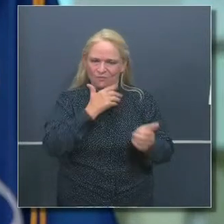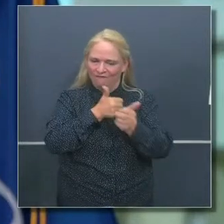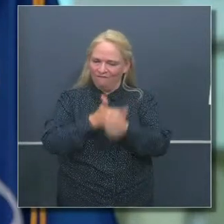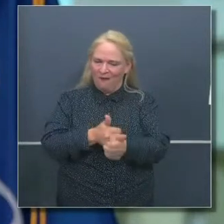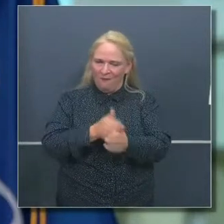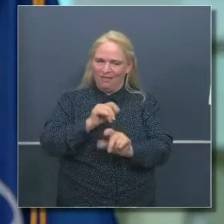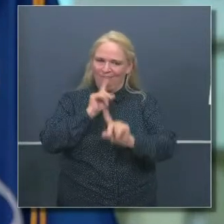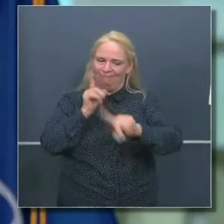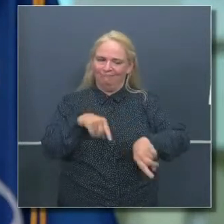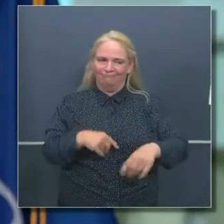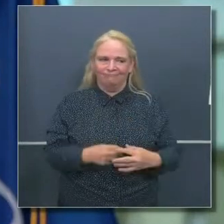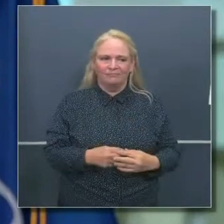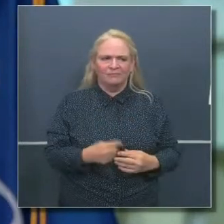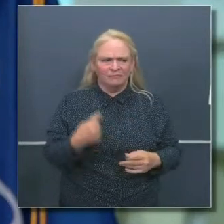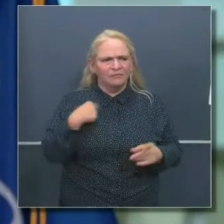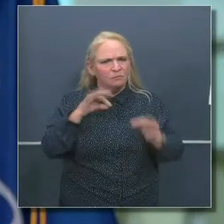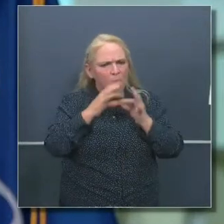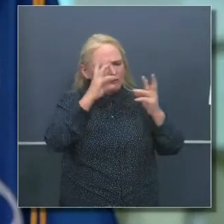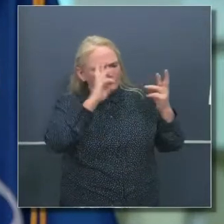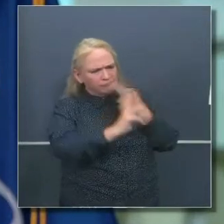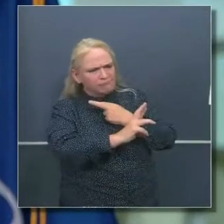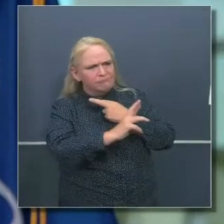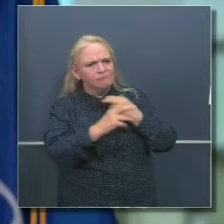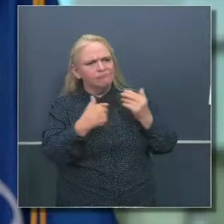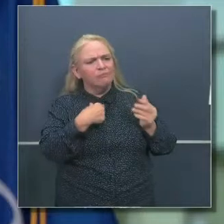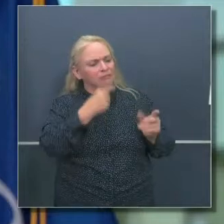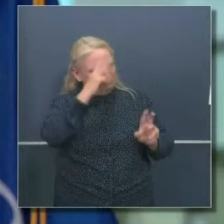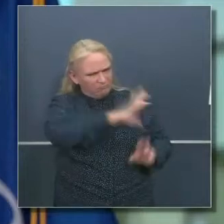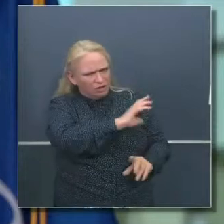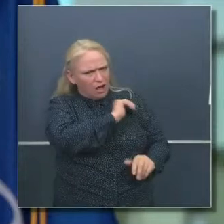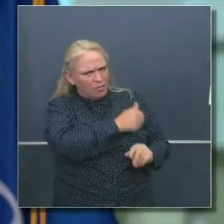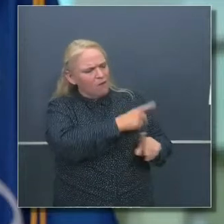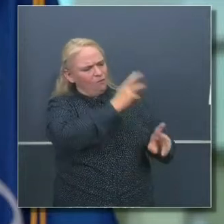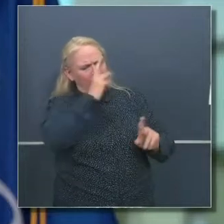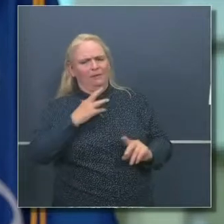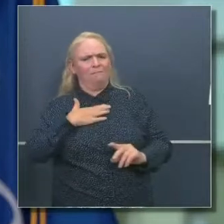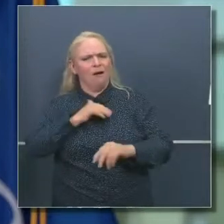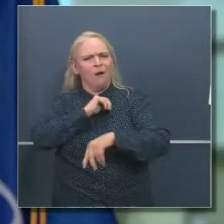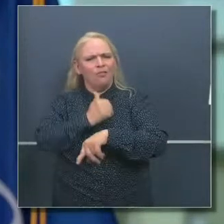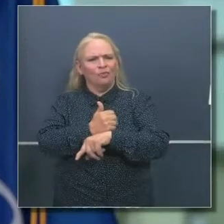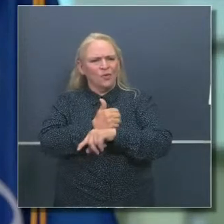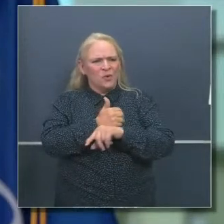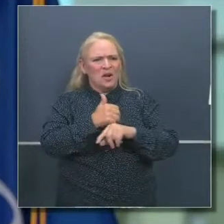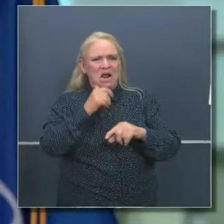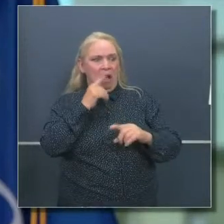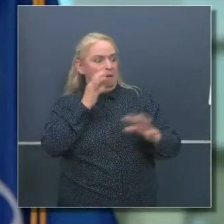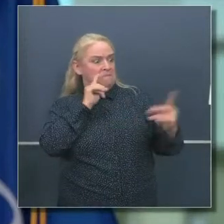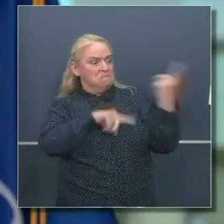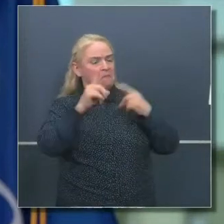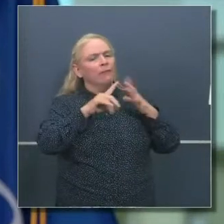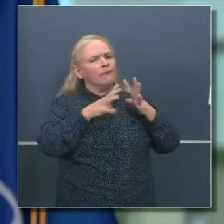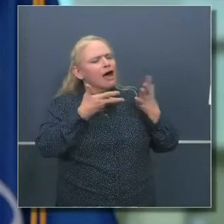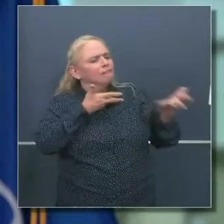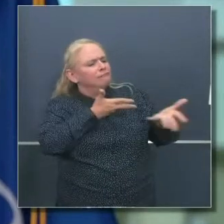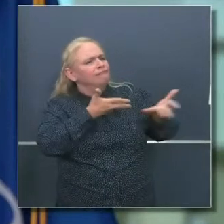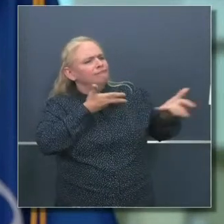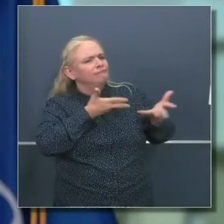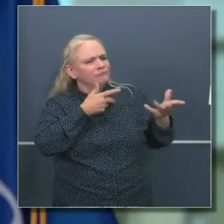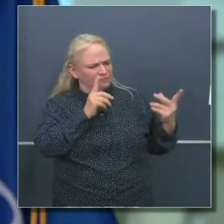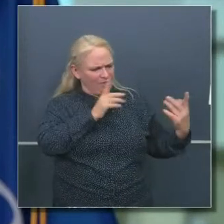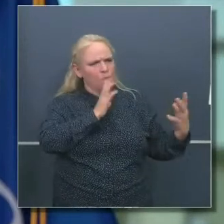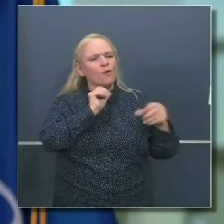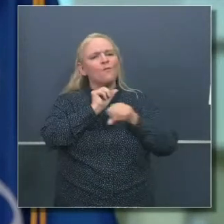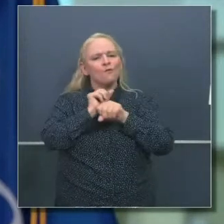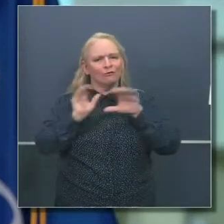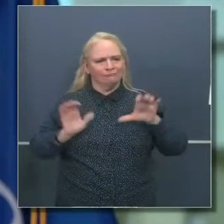respective jurisdictions and my authority as governor to impose a mandate to mitigate some of the crowds on the beaches in